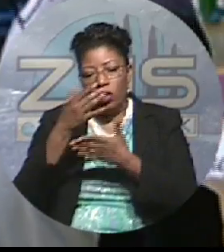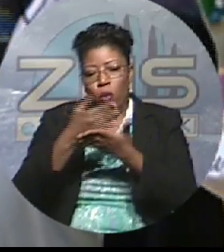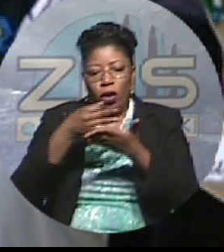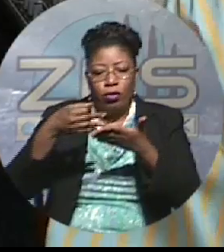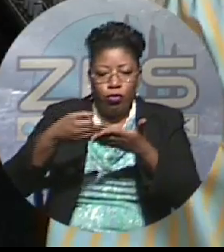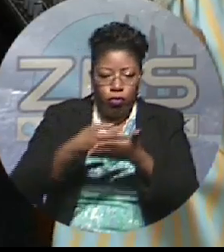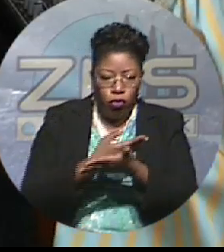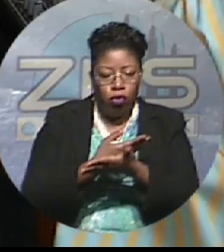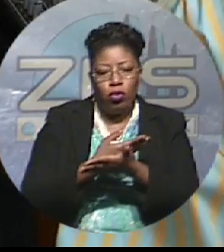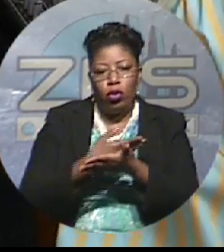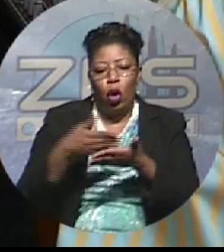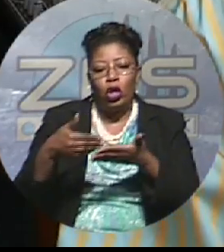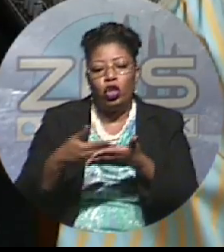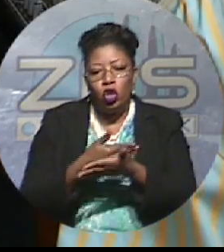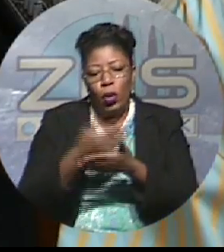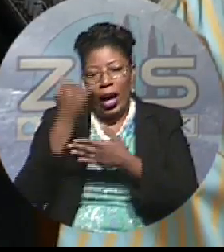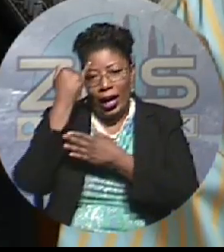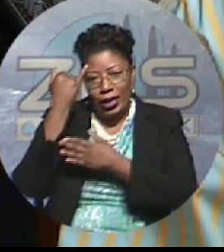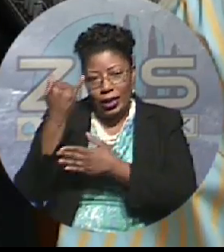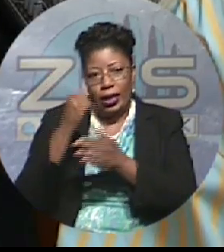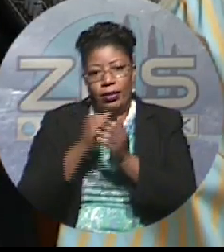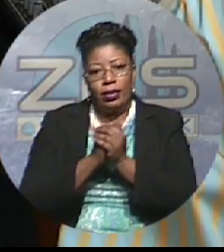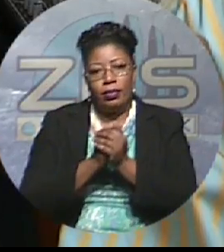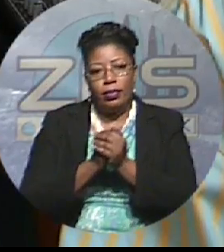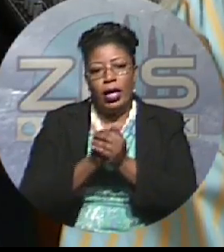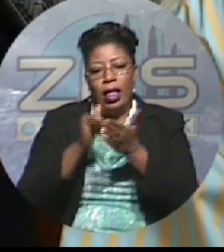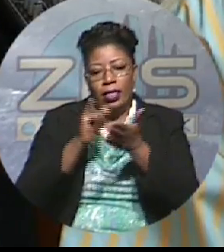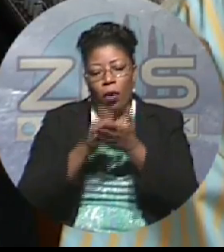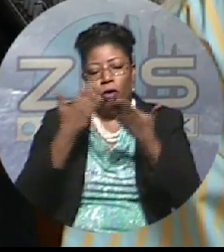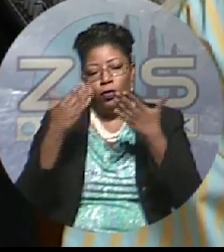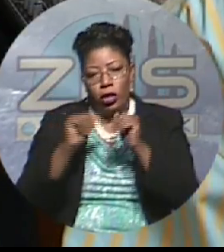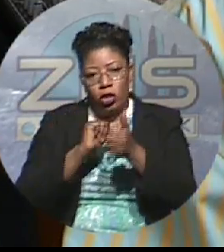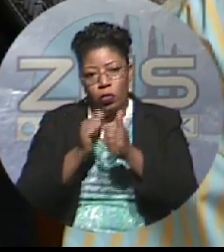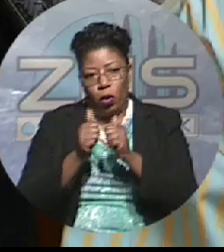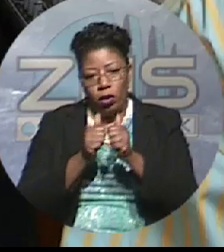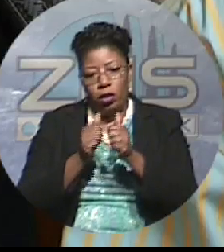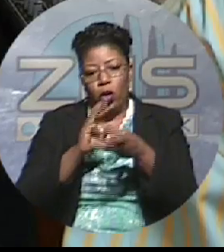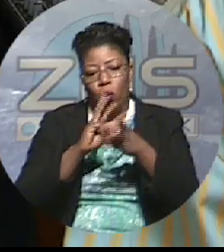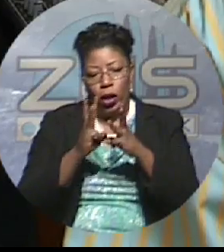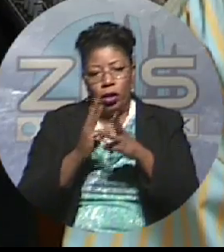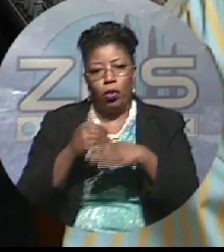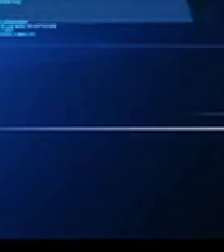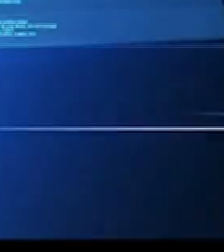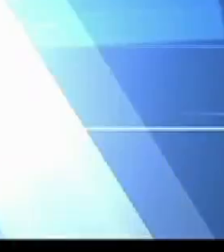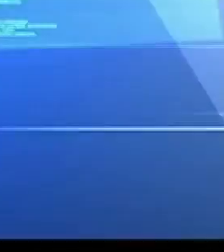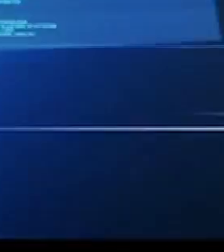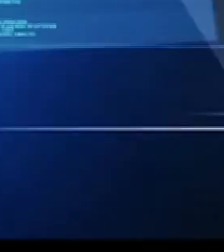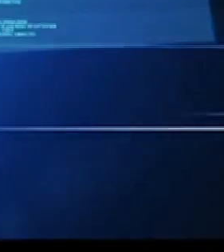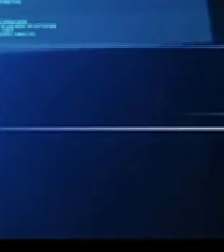fresh ideas. And that will do it for sports. Stay tuned, a check on weather still to come.